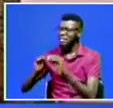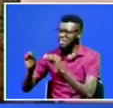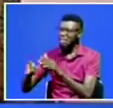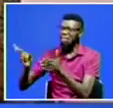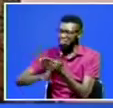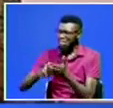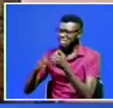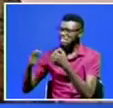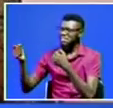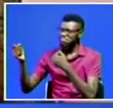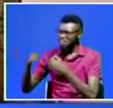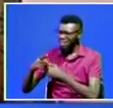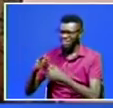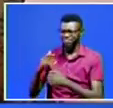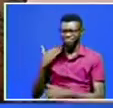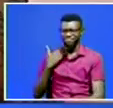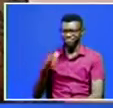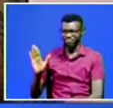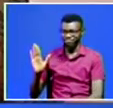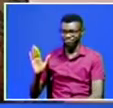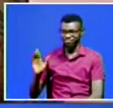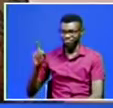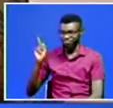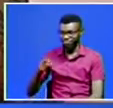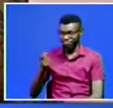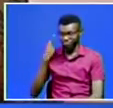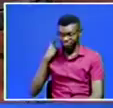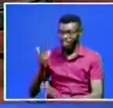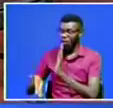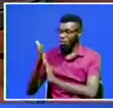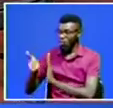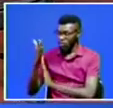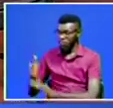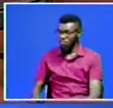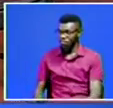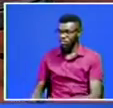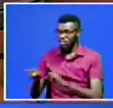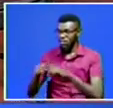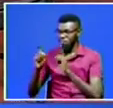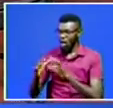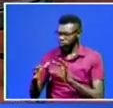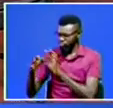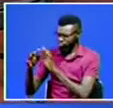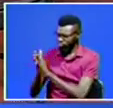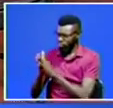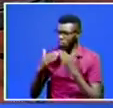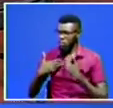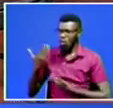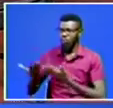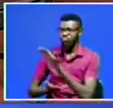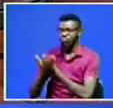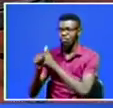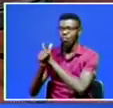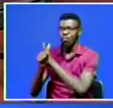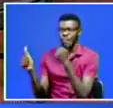like 6 months. You need to be really quick. And you need to have good relations with people. Oh, yeah. That's a really